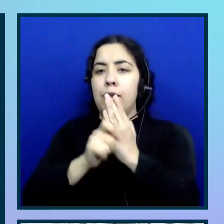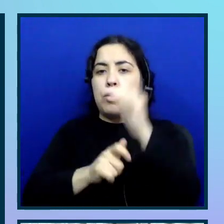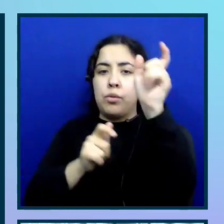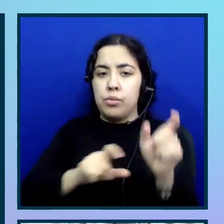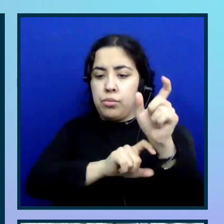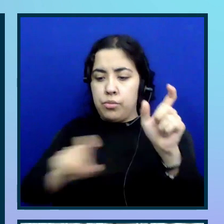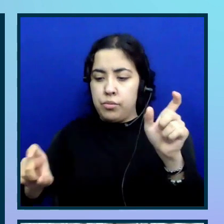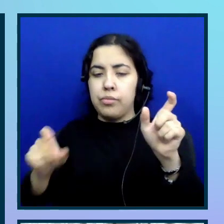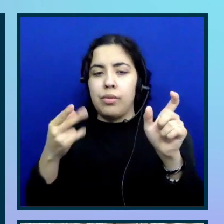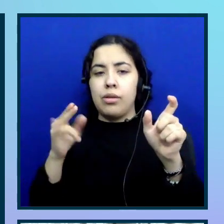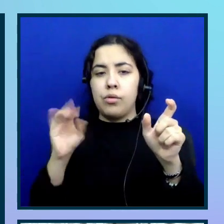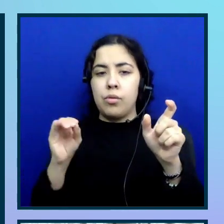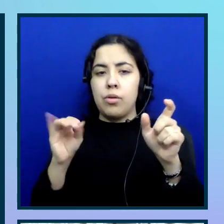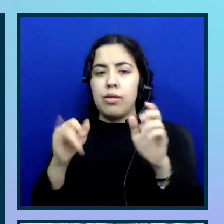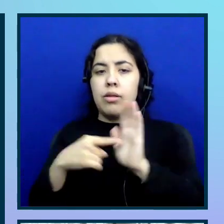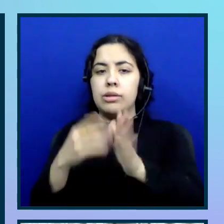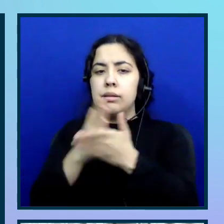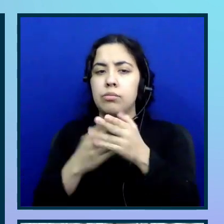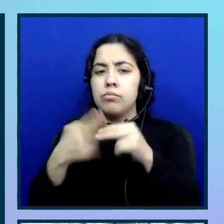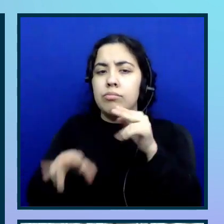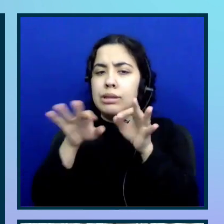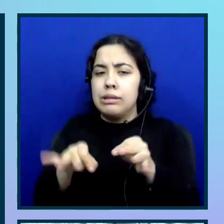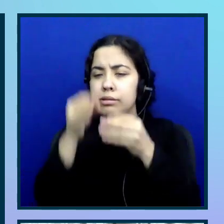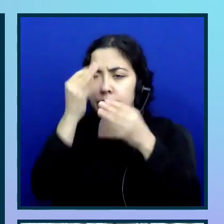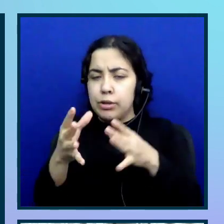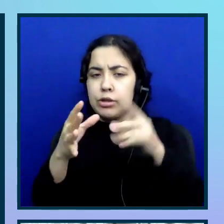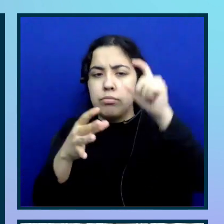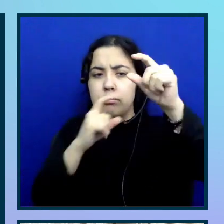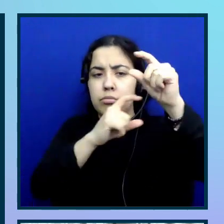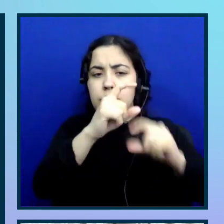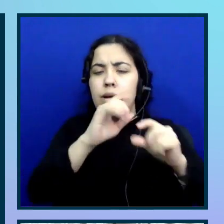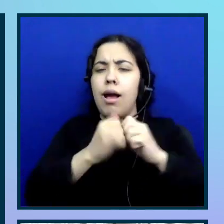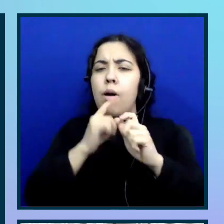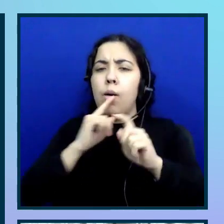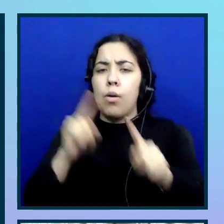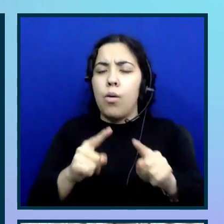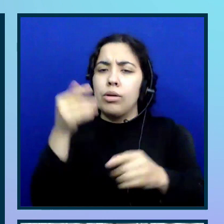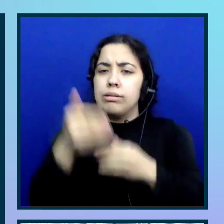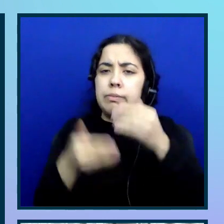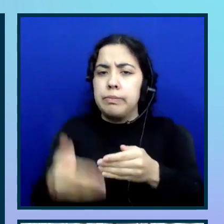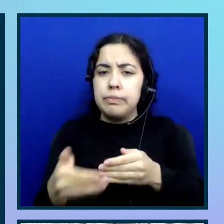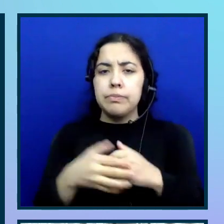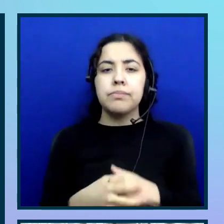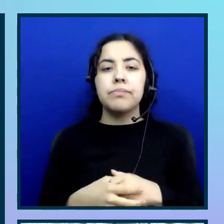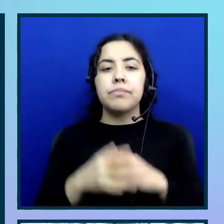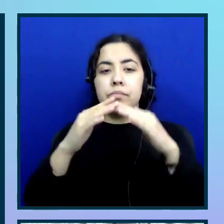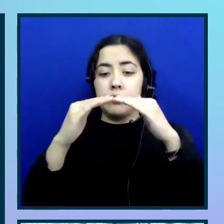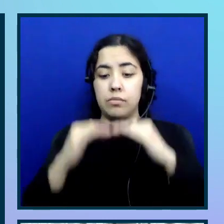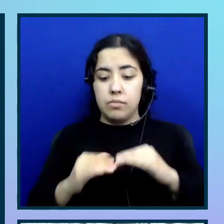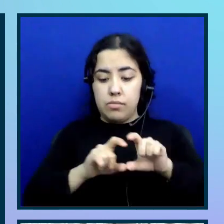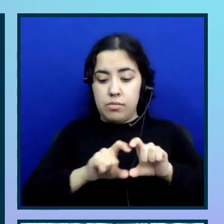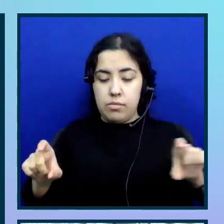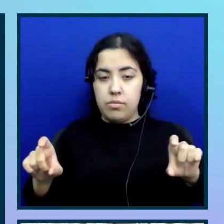section that displays some short, brief, detailed information about how to place your order and what the steps required are. Below that, there's another